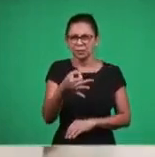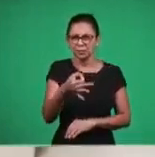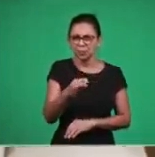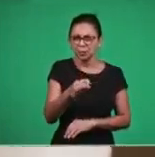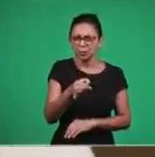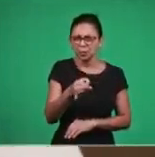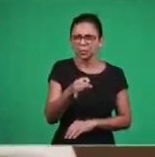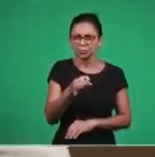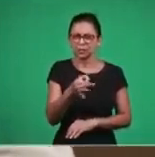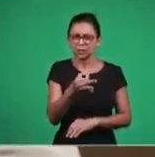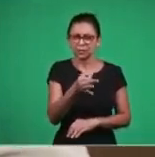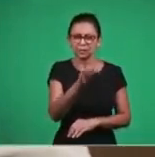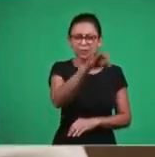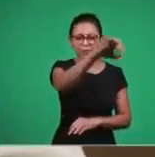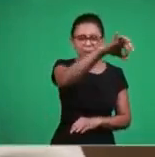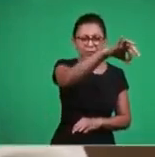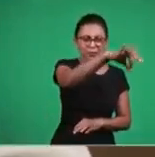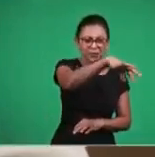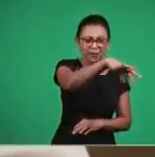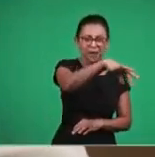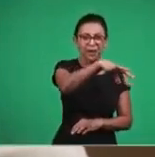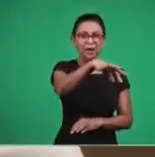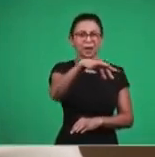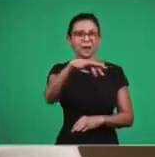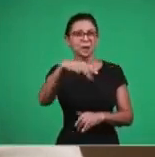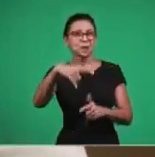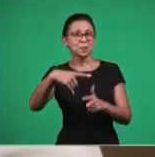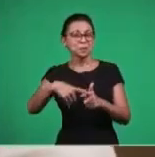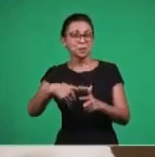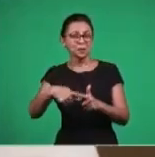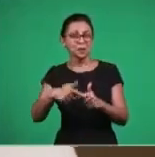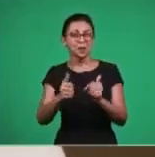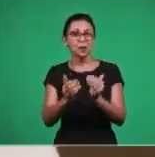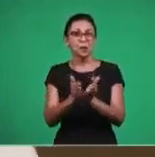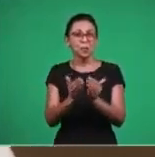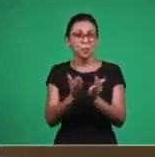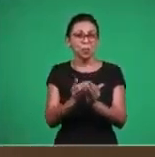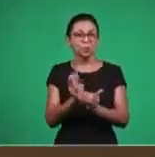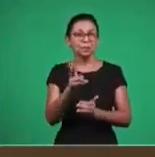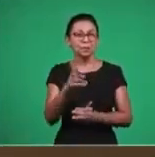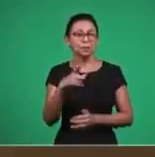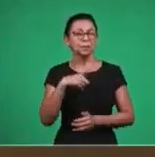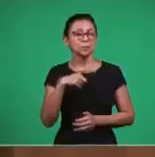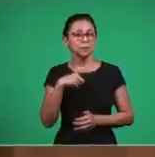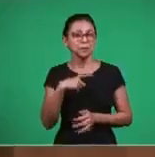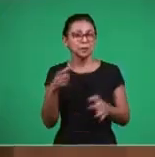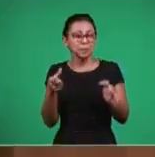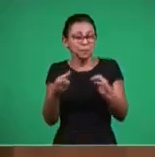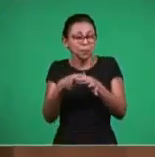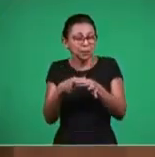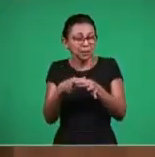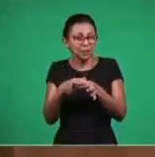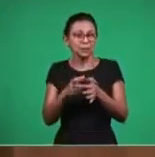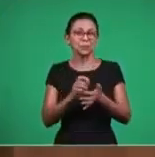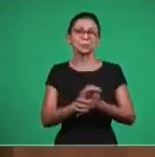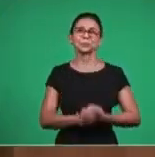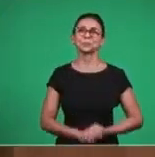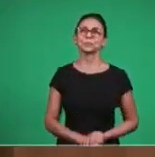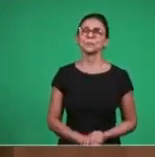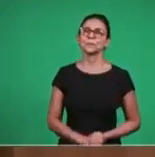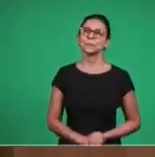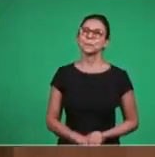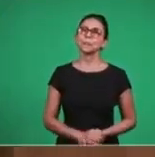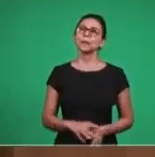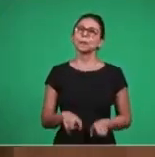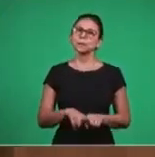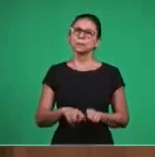they don't even go on the streets anymore. They take a ride on helicopter. When I criticize the rich, people that have resources,